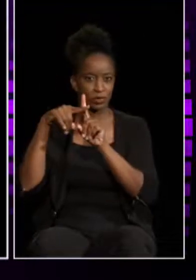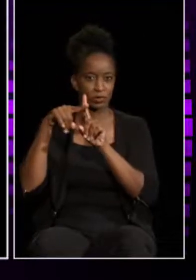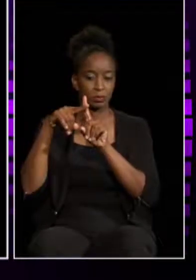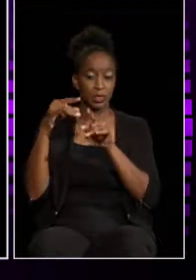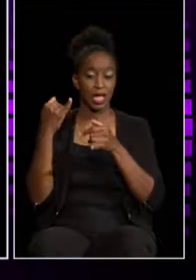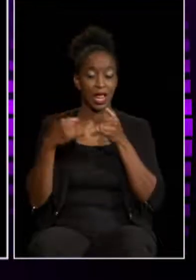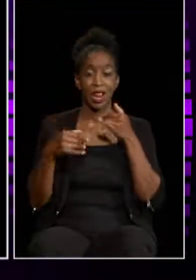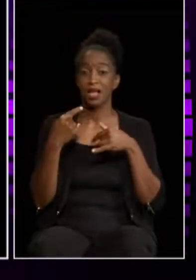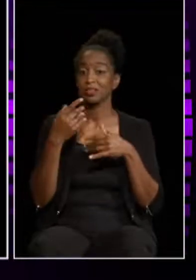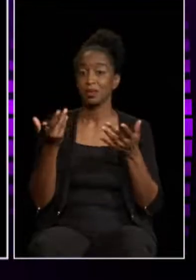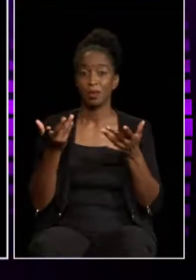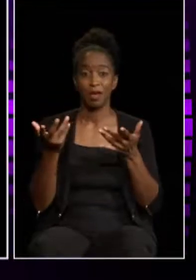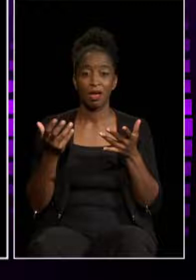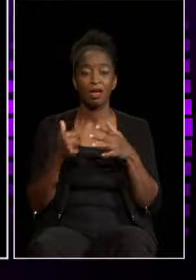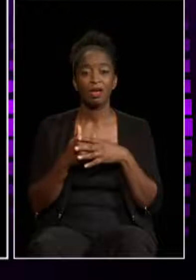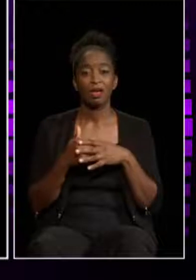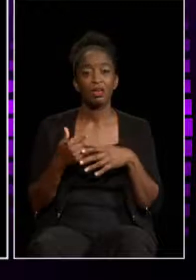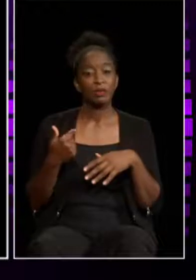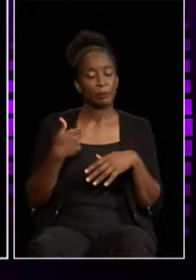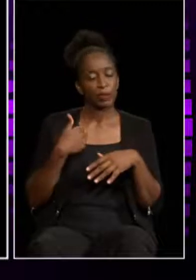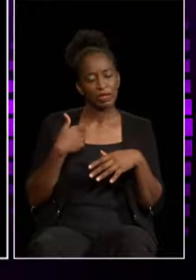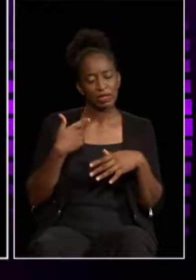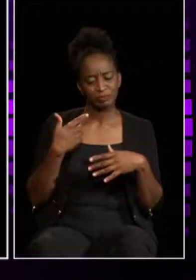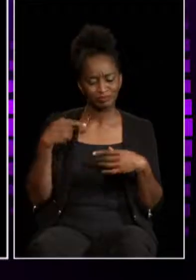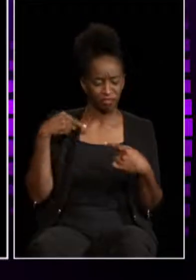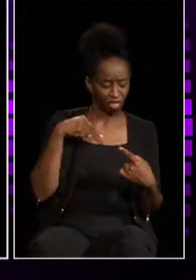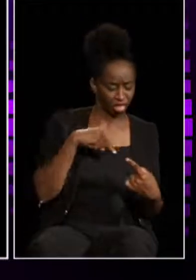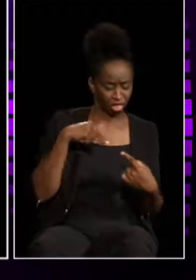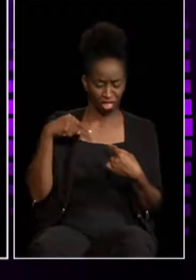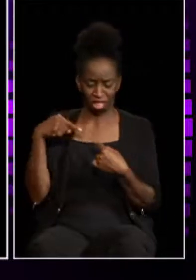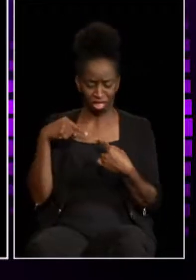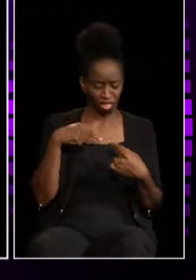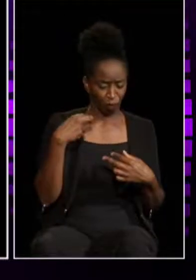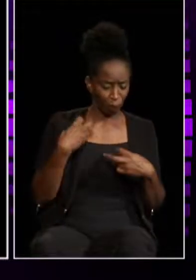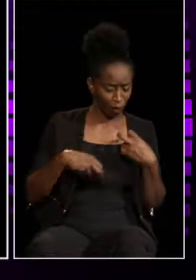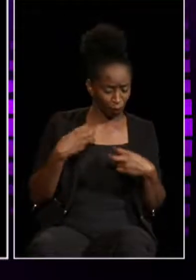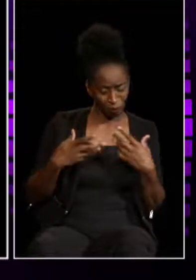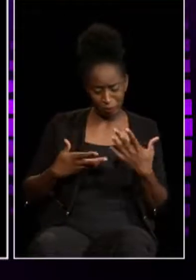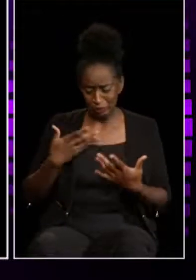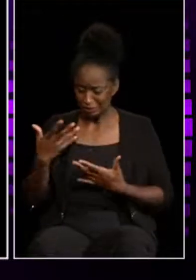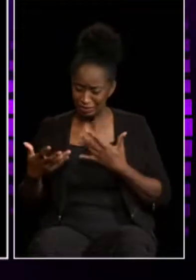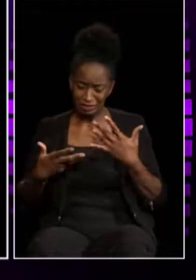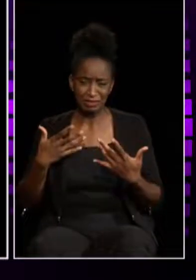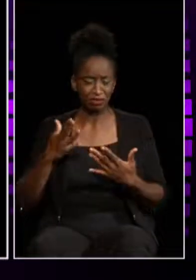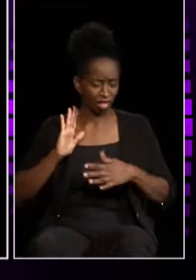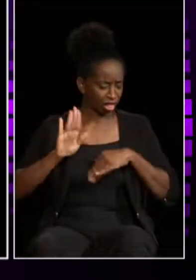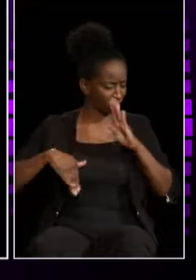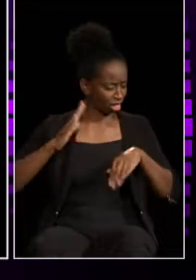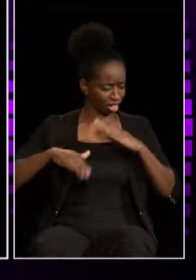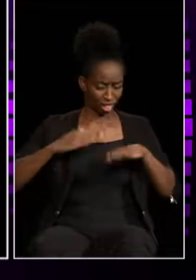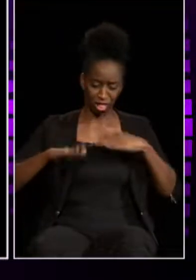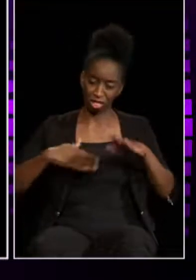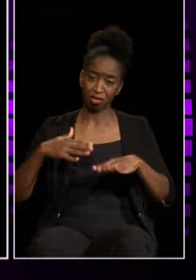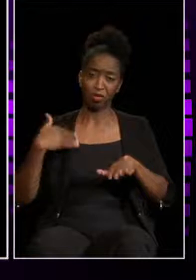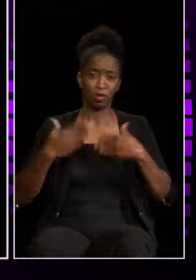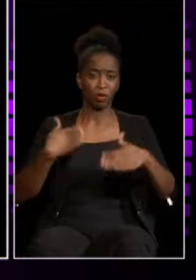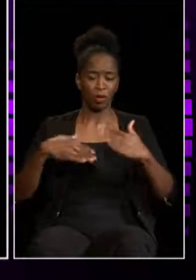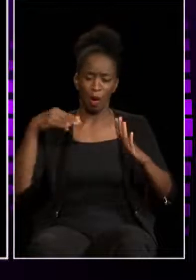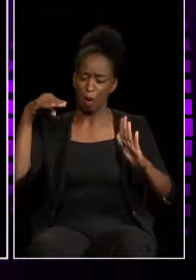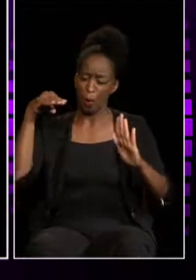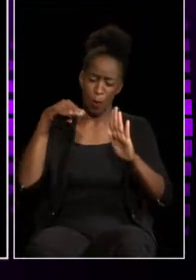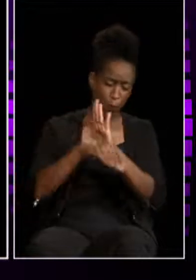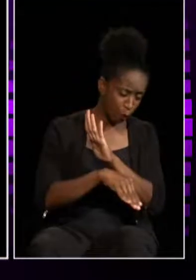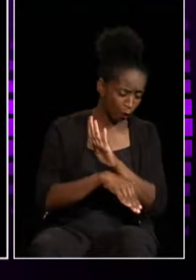wait until it's too late to seek out counseling. Don't wait until you can't get out of bed, so you don't want to get out of bed to seek out